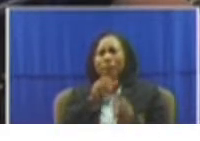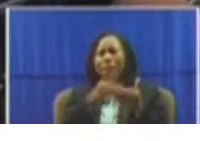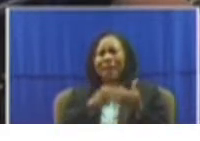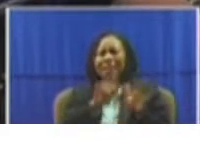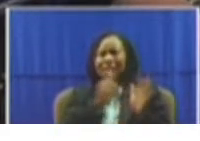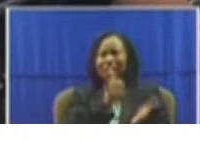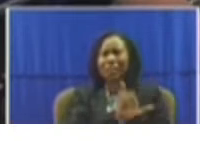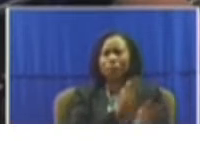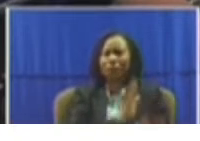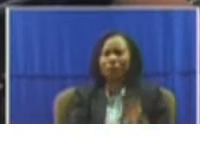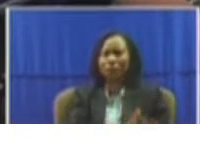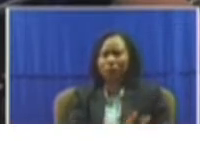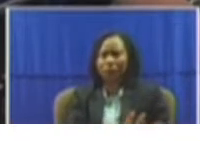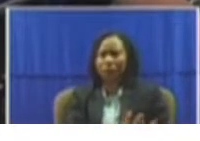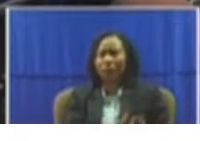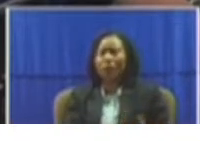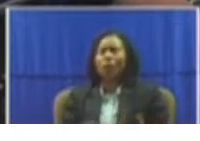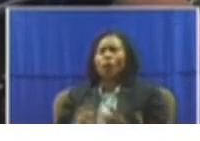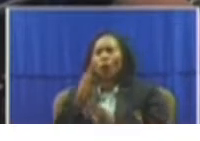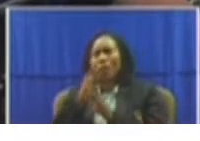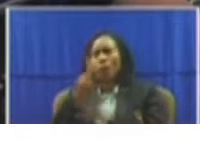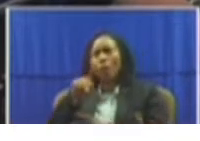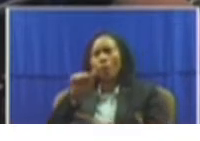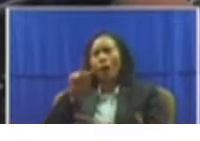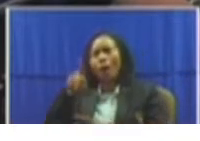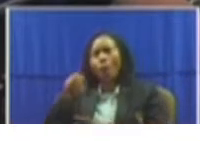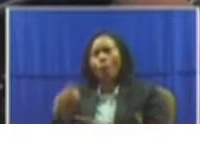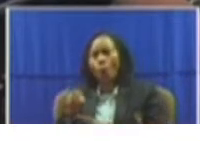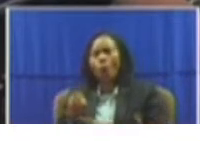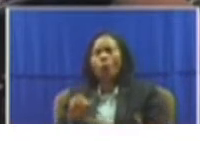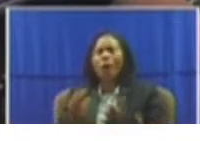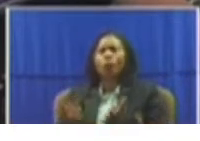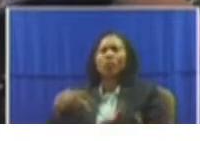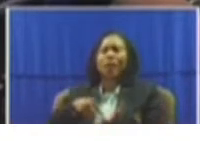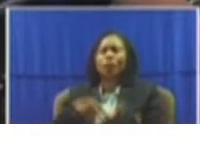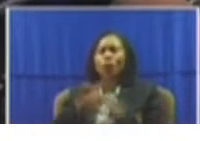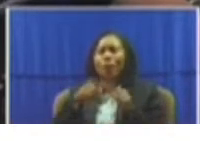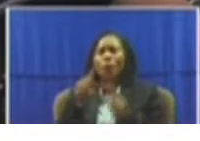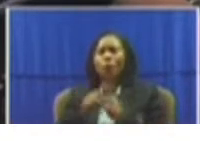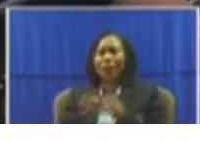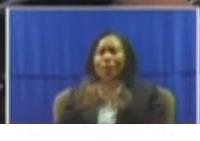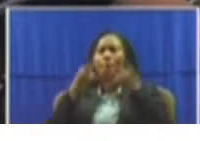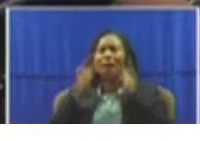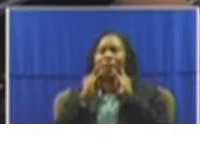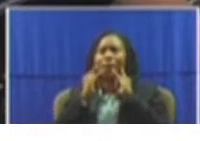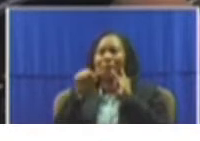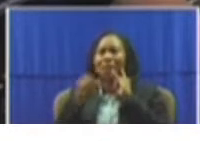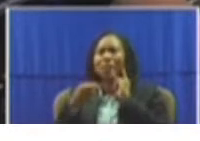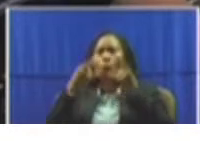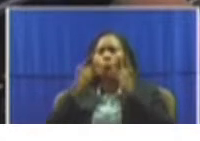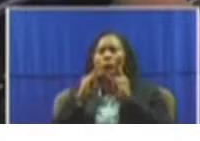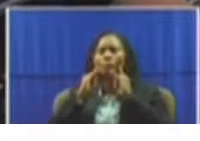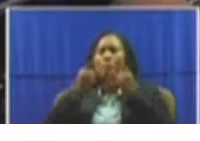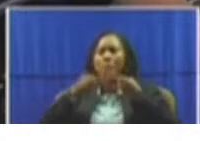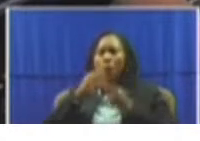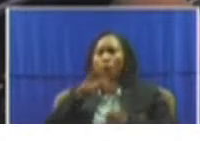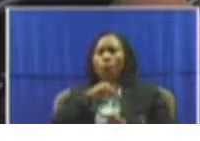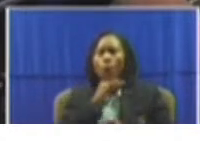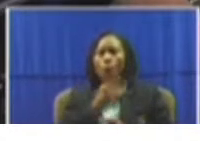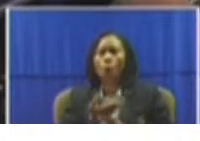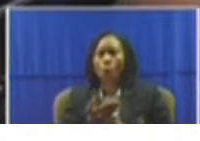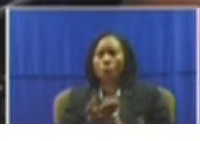Okay, Honorable Maute, please. Number 2, Honorable Kungubele. Honorable Kungubele and